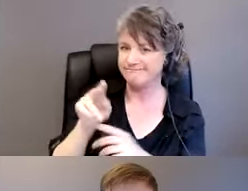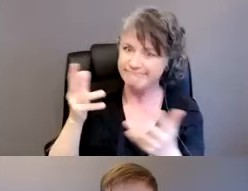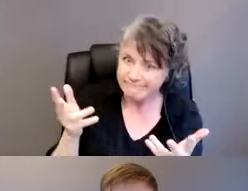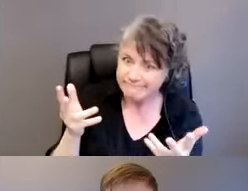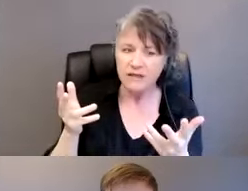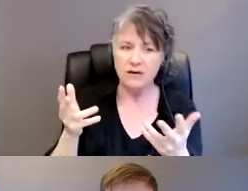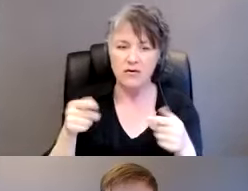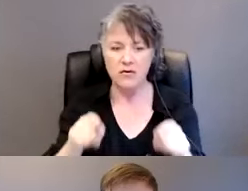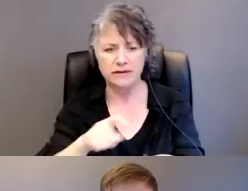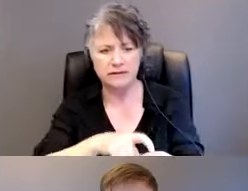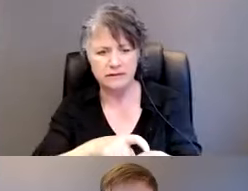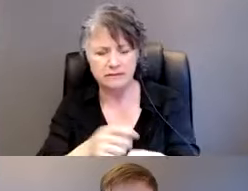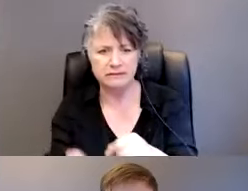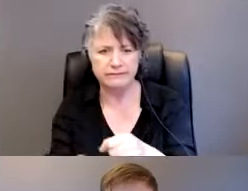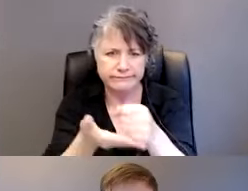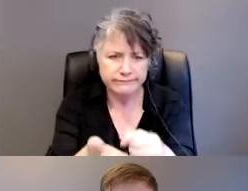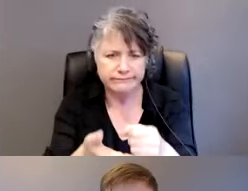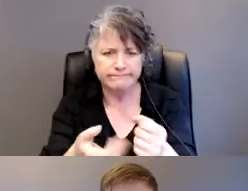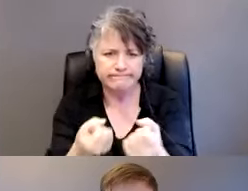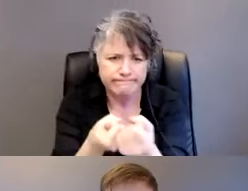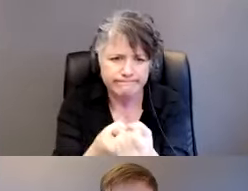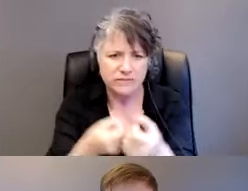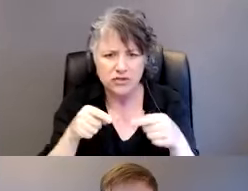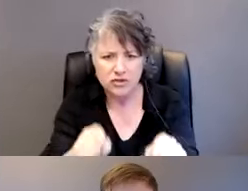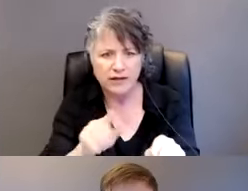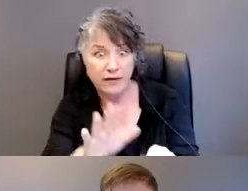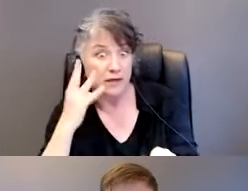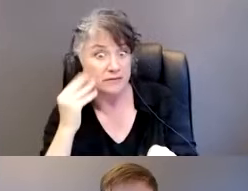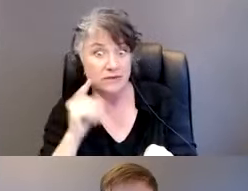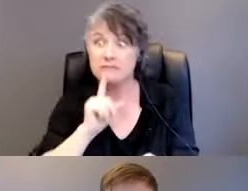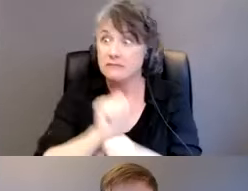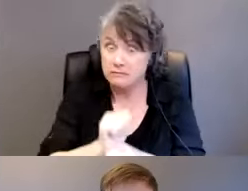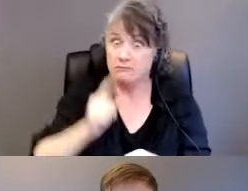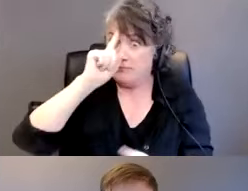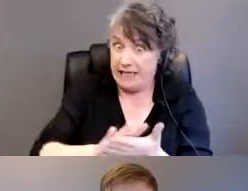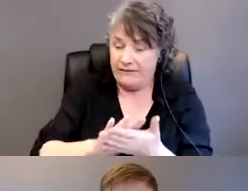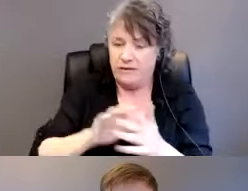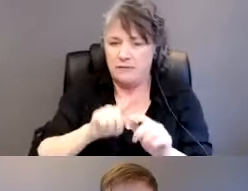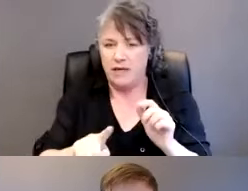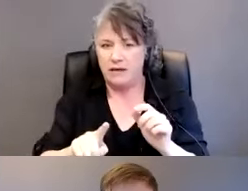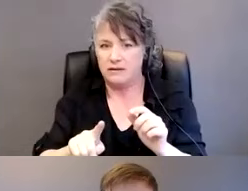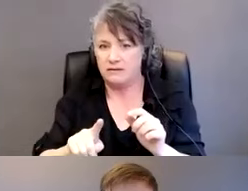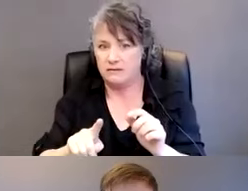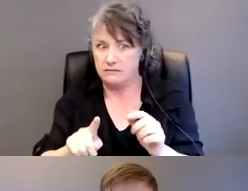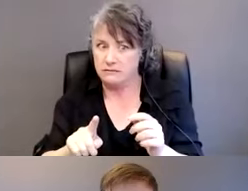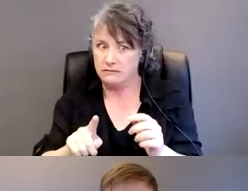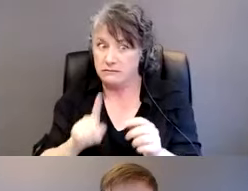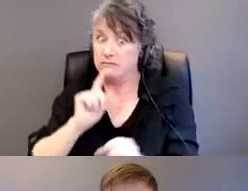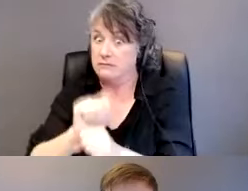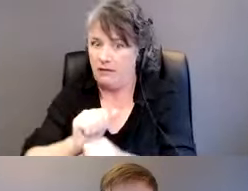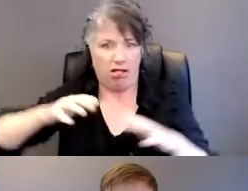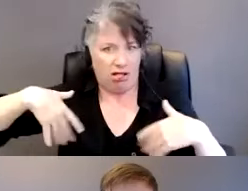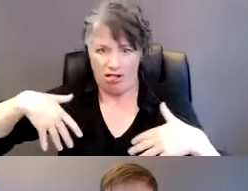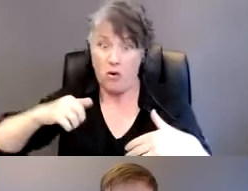valuable, and supporting people through their experiences of actual or perceived abuse, regardless of